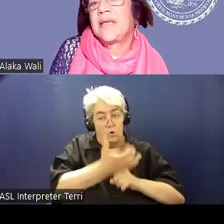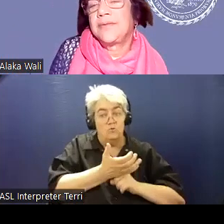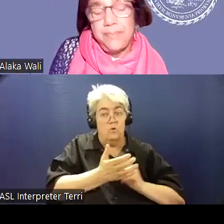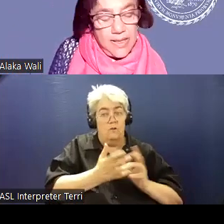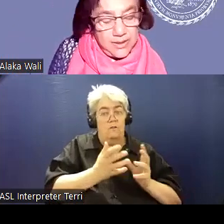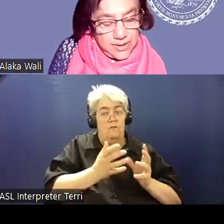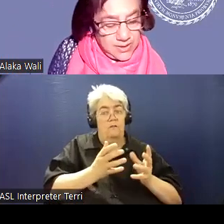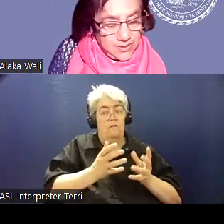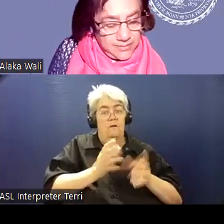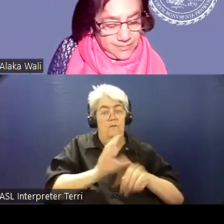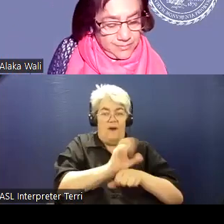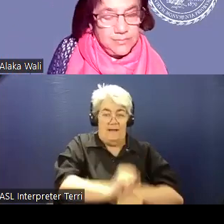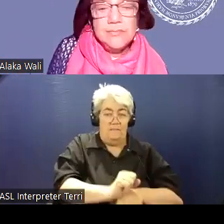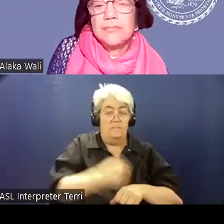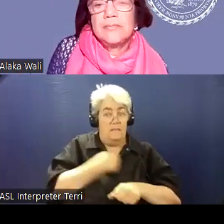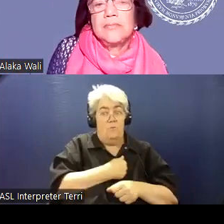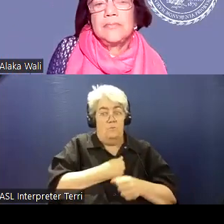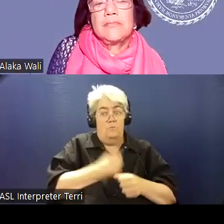as anthropologists.